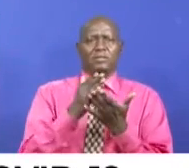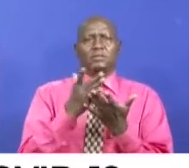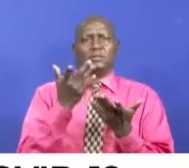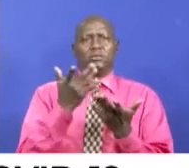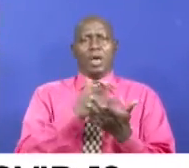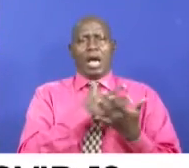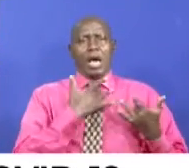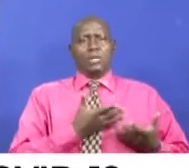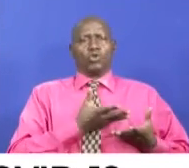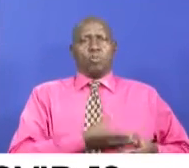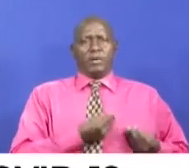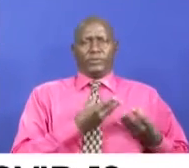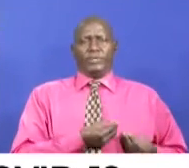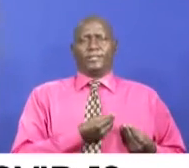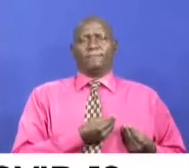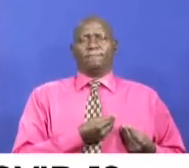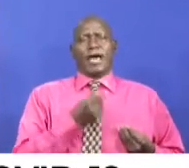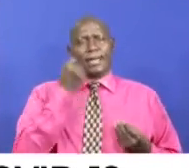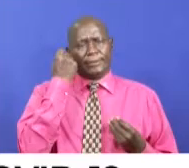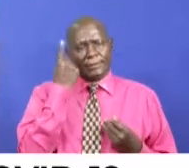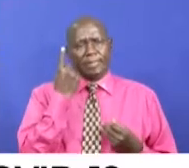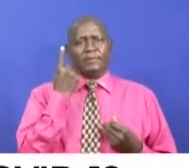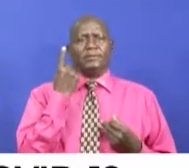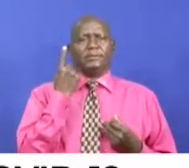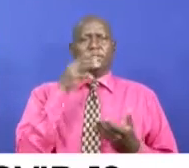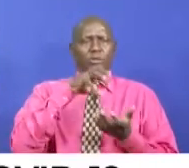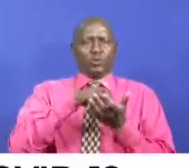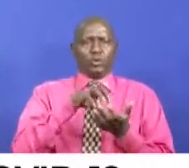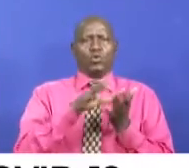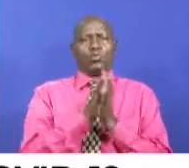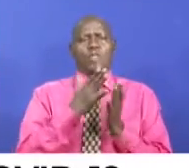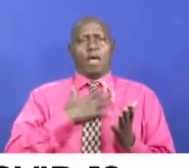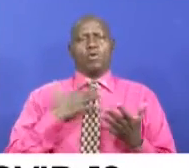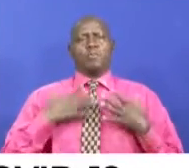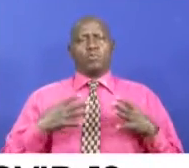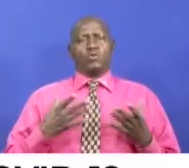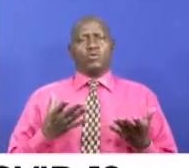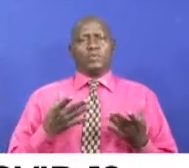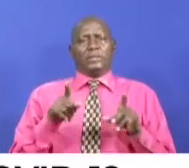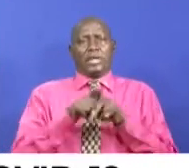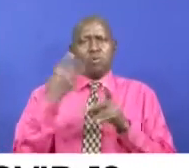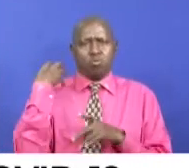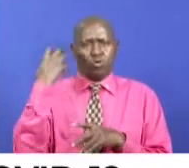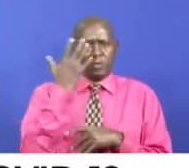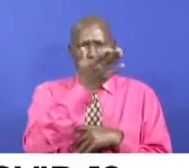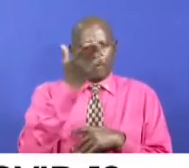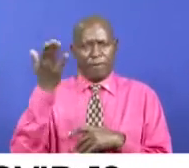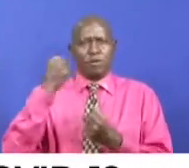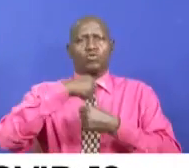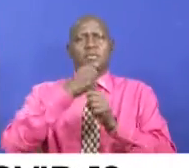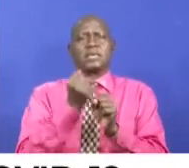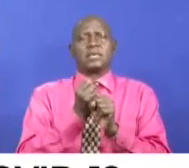compassionate, understanding, and forbearing with our people, and particularly to employers to make